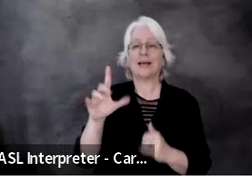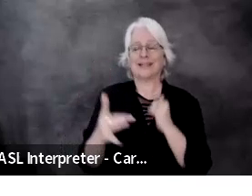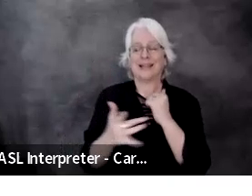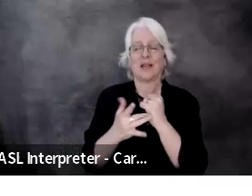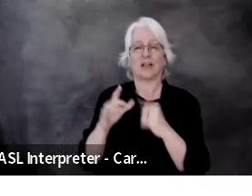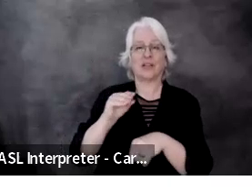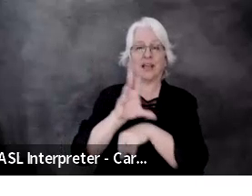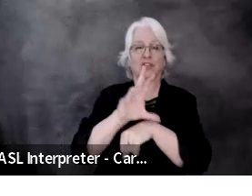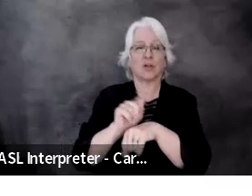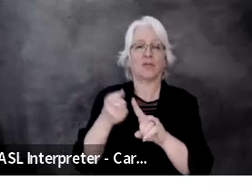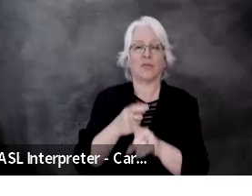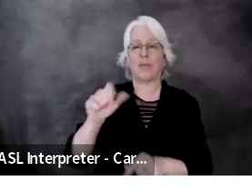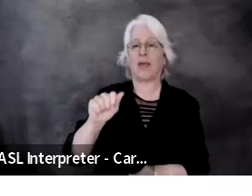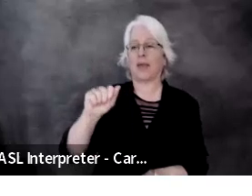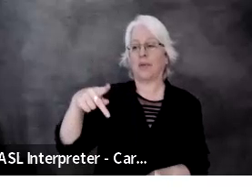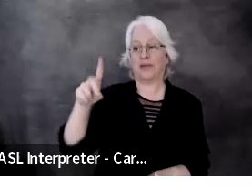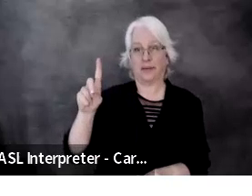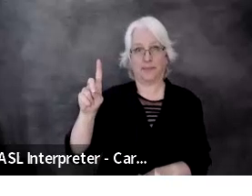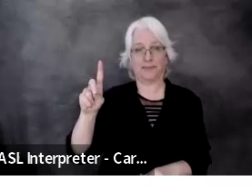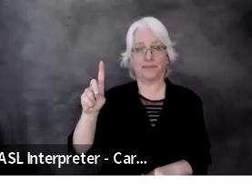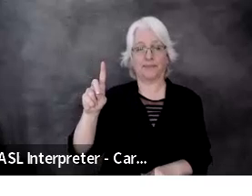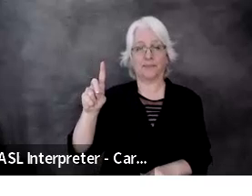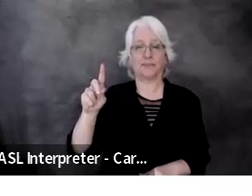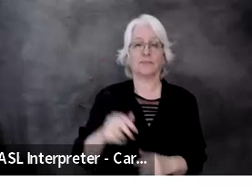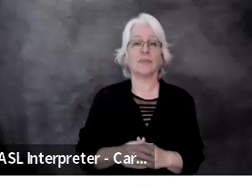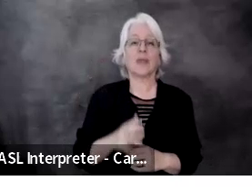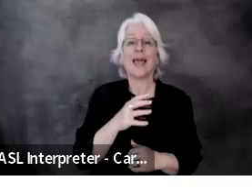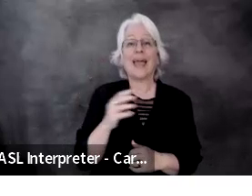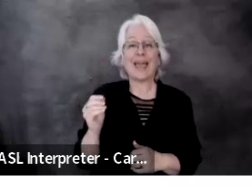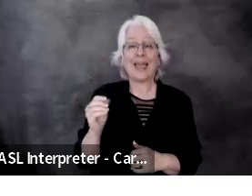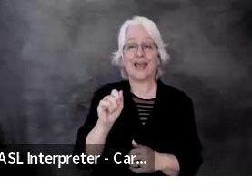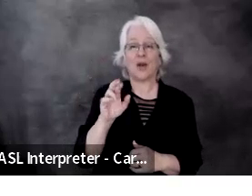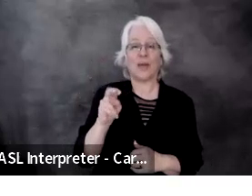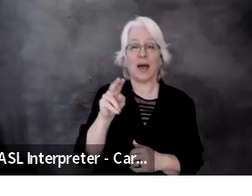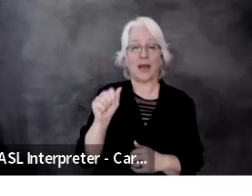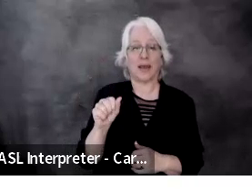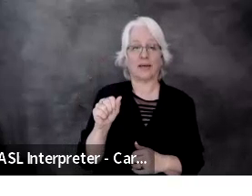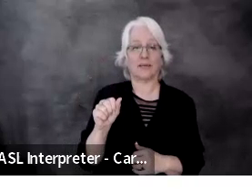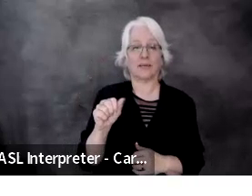American Association of People with Disabilities, and Ariana